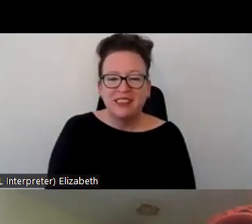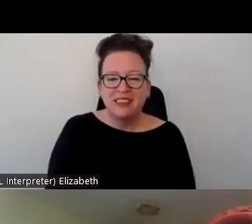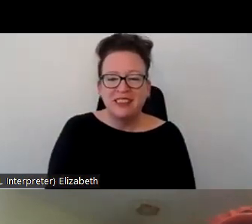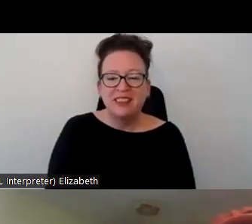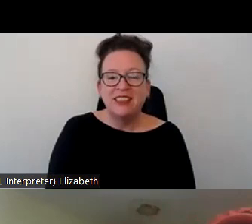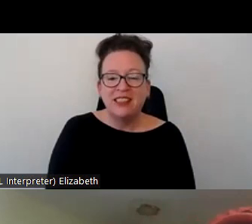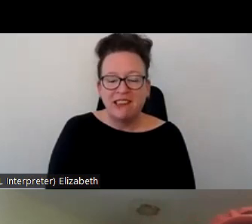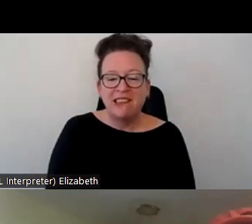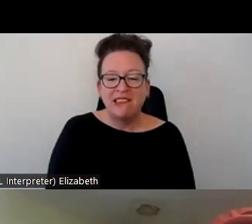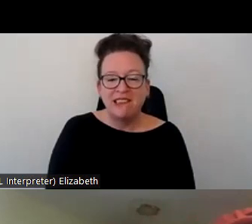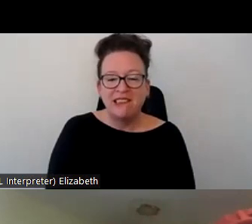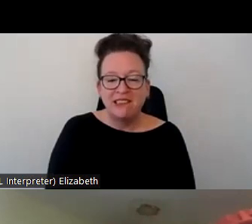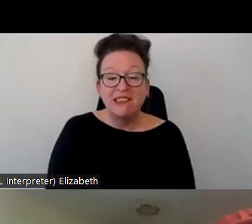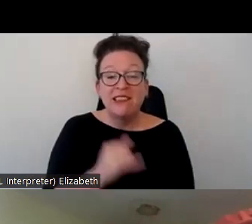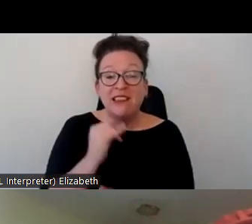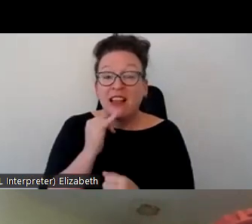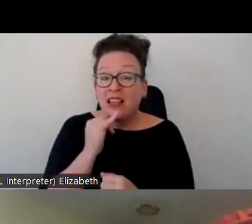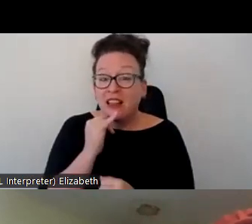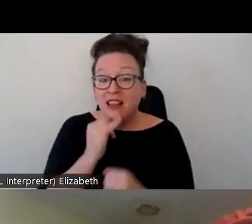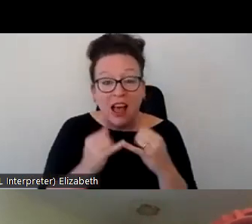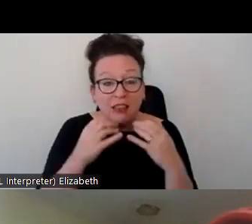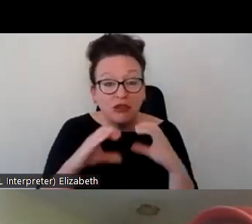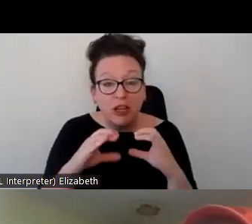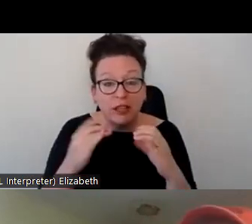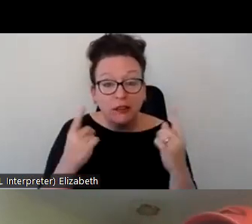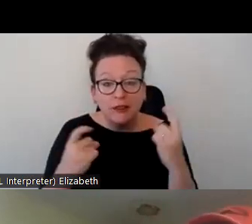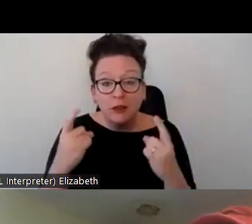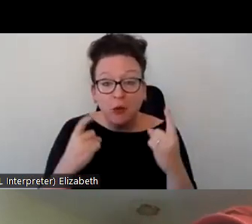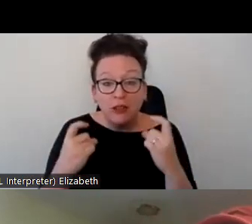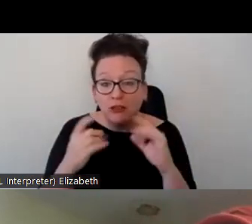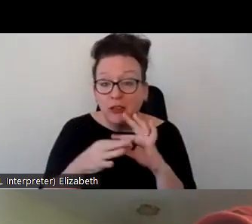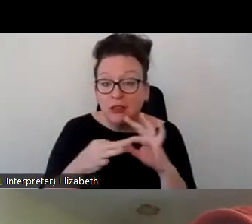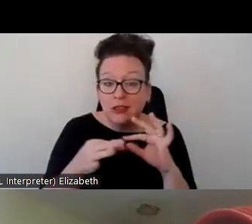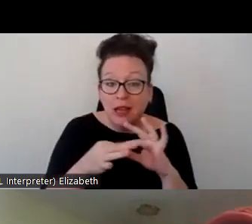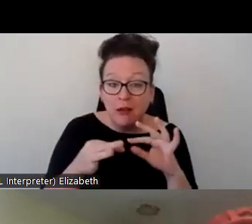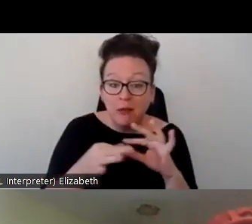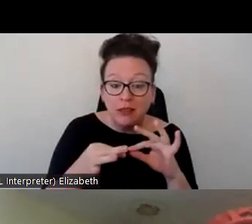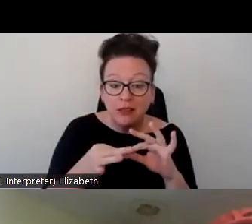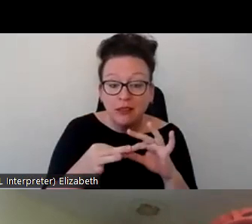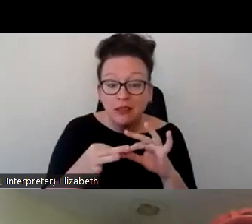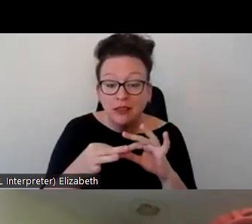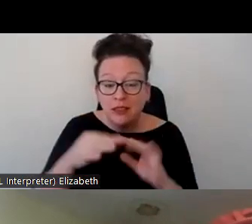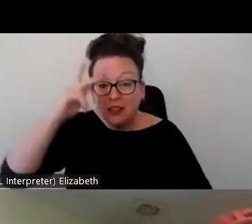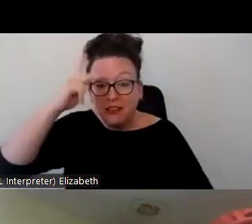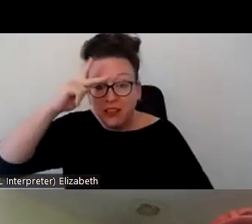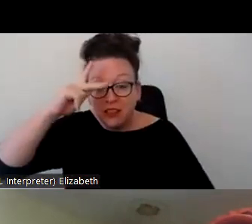Just last call. Does anyone have any questions, comments, philosophical